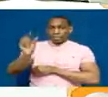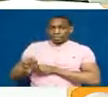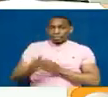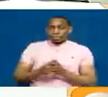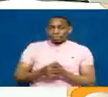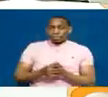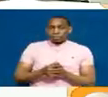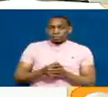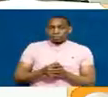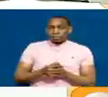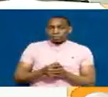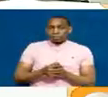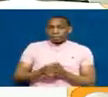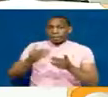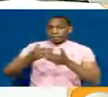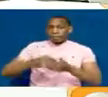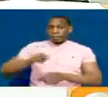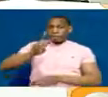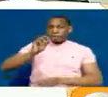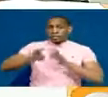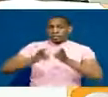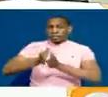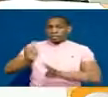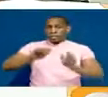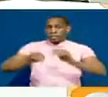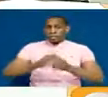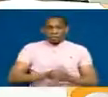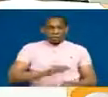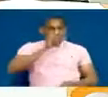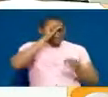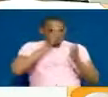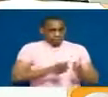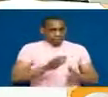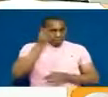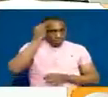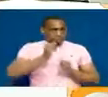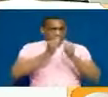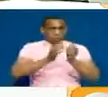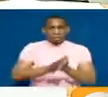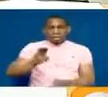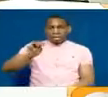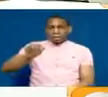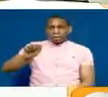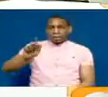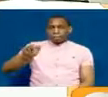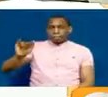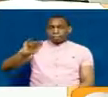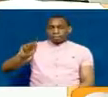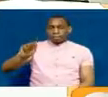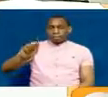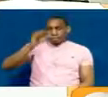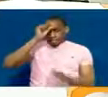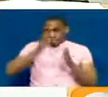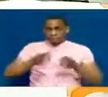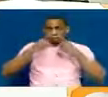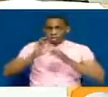region and ahead of the 2022 general elections. Governor Roba and his Marsabit counterpart Mahmoud Ali, who